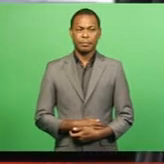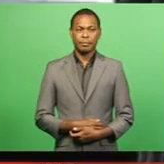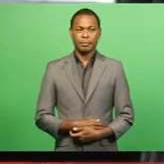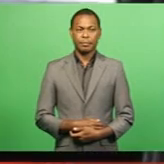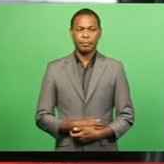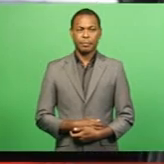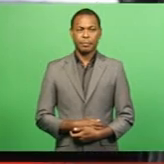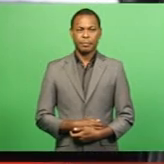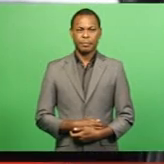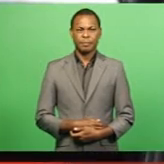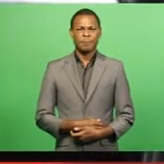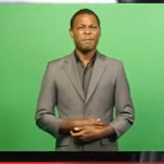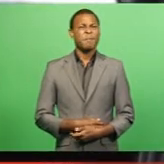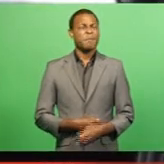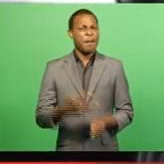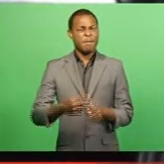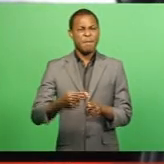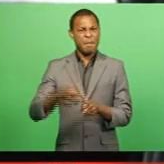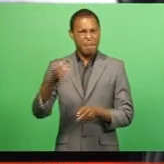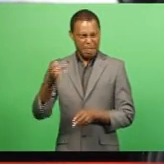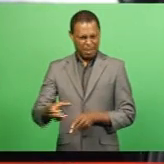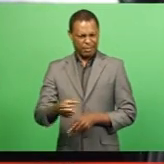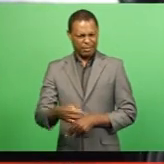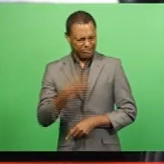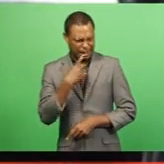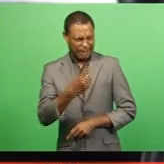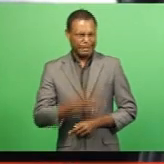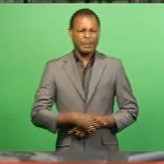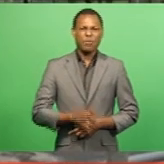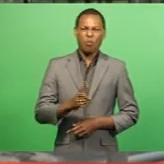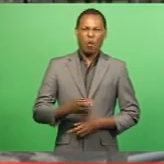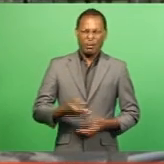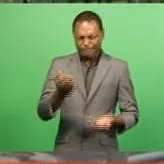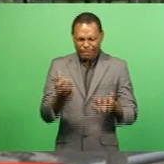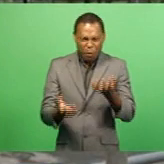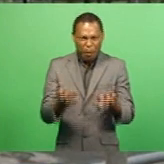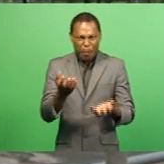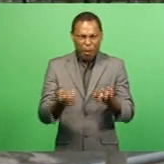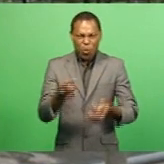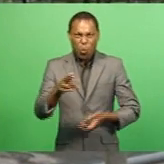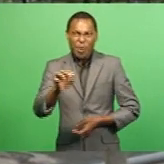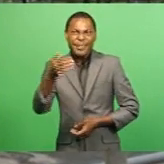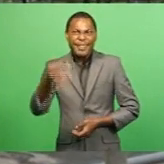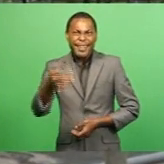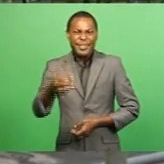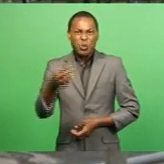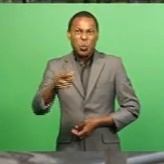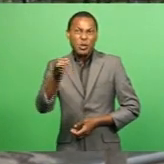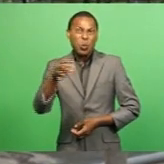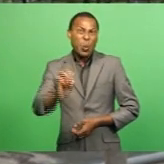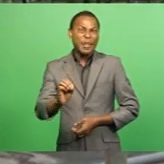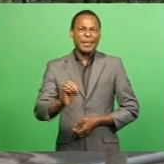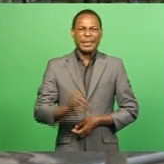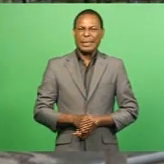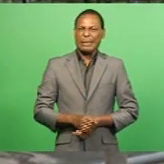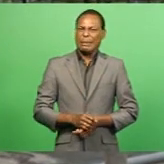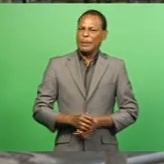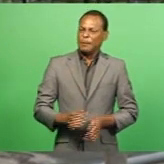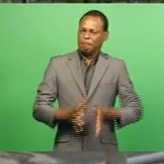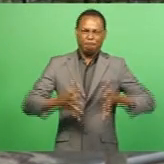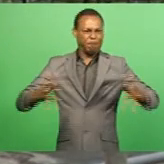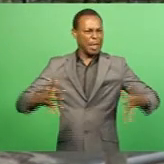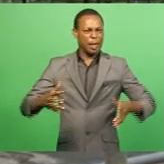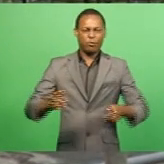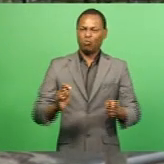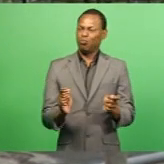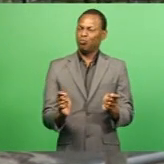Kushmendra Prasad says the recent comparison of the 2019 and 2020 figures shows a drastic change. We have looked